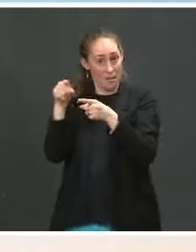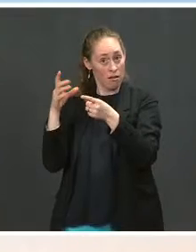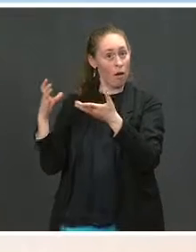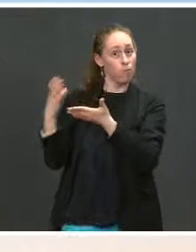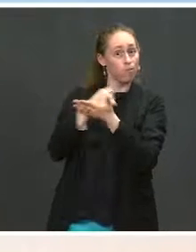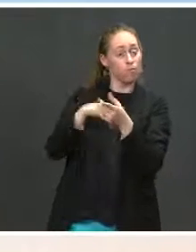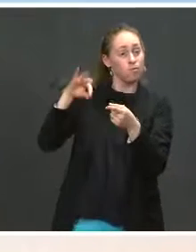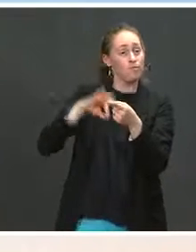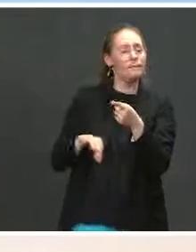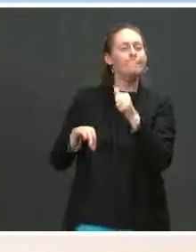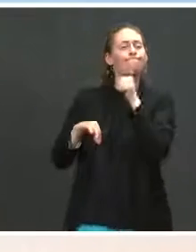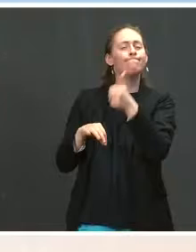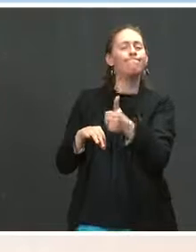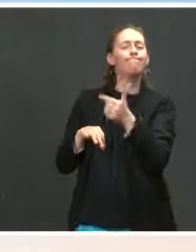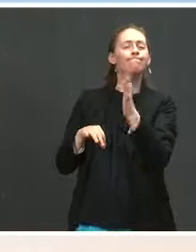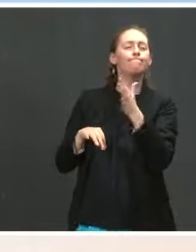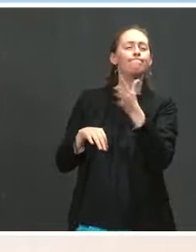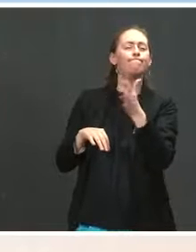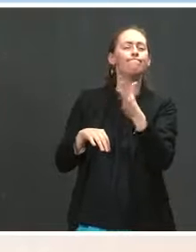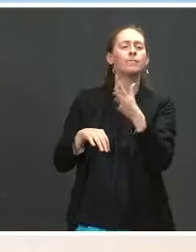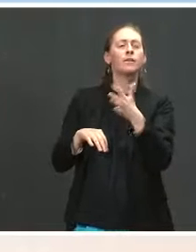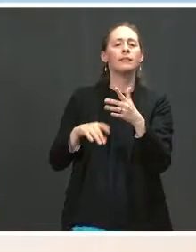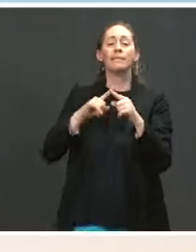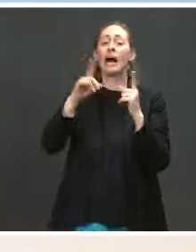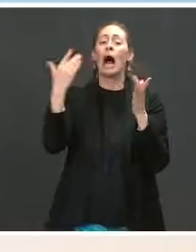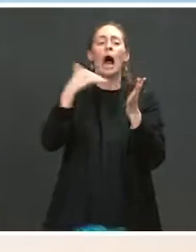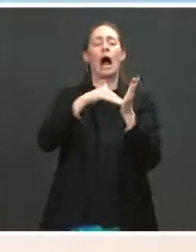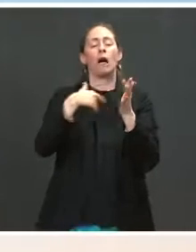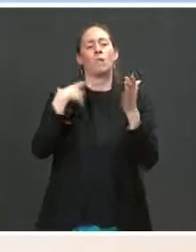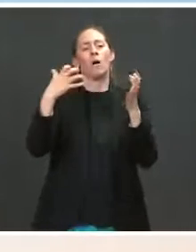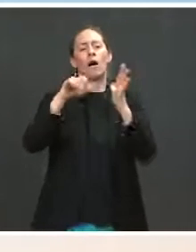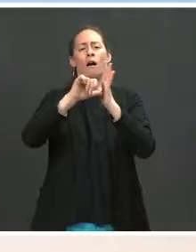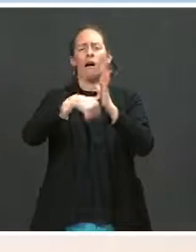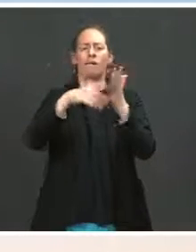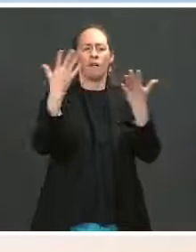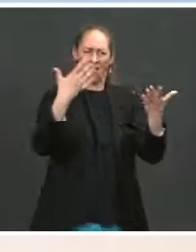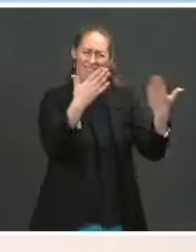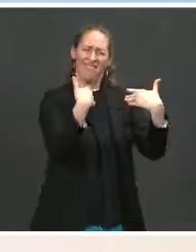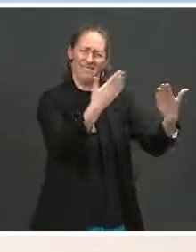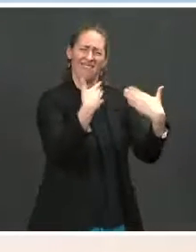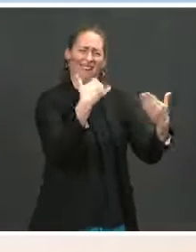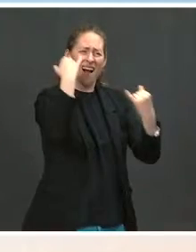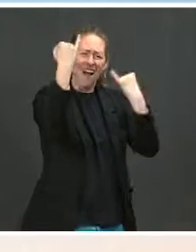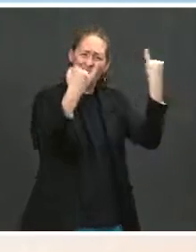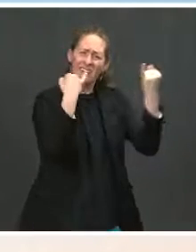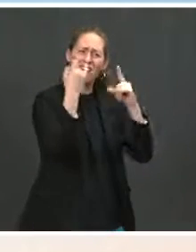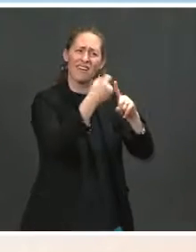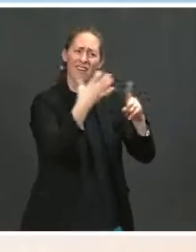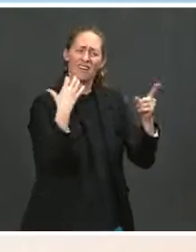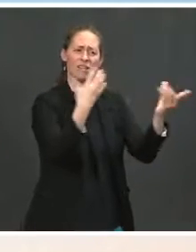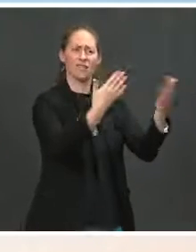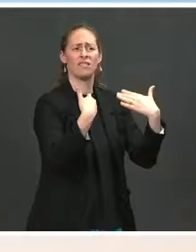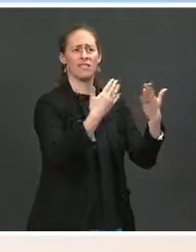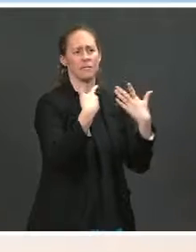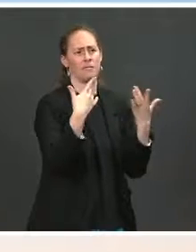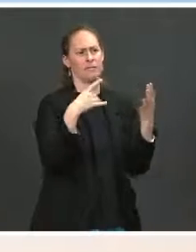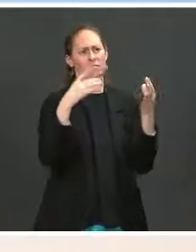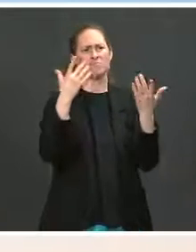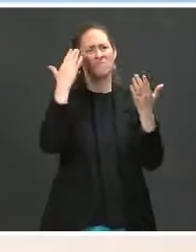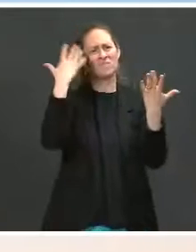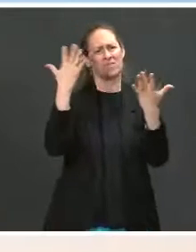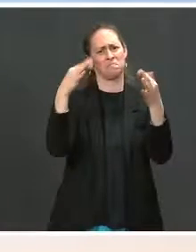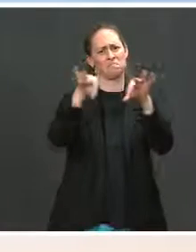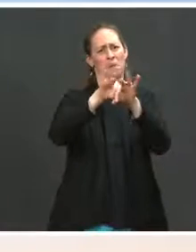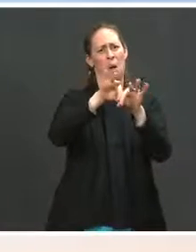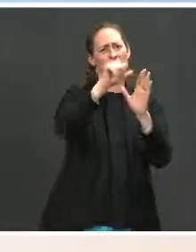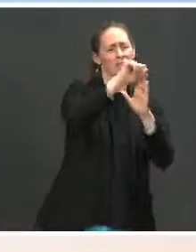and ideas on that as well, but we're certainly happy to hear more from them on the impact and why they think this is so important to their states and communities. And